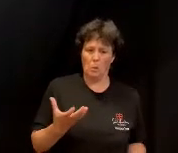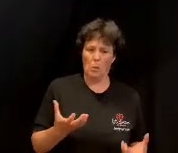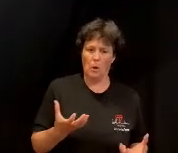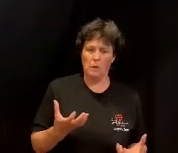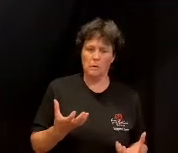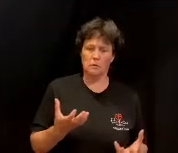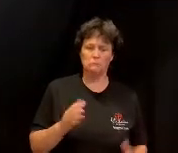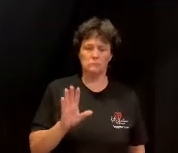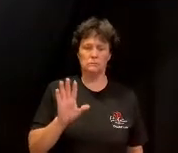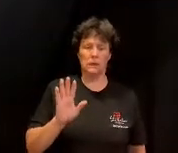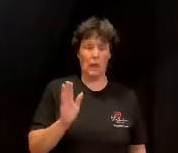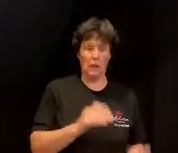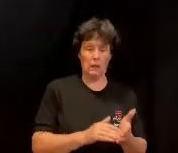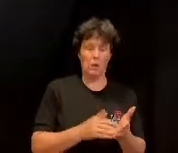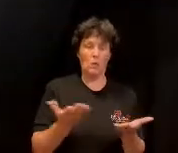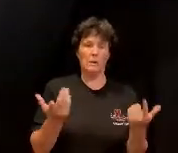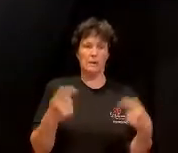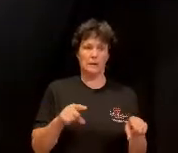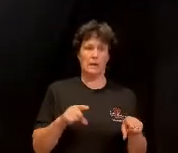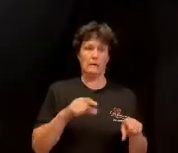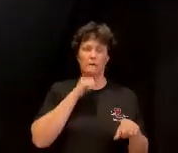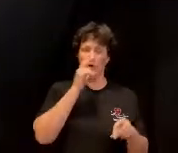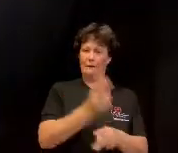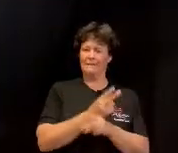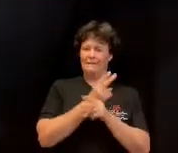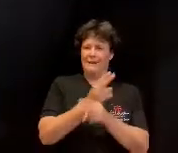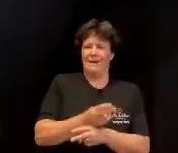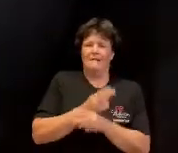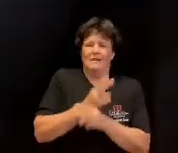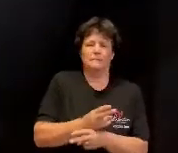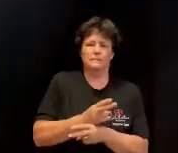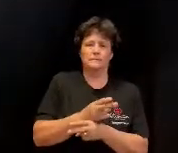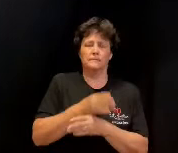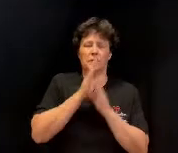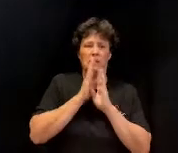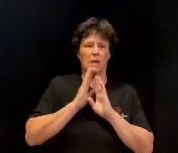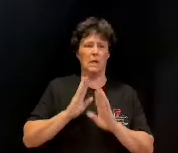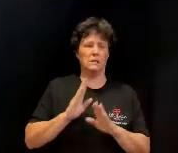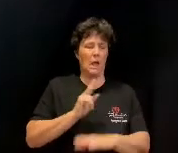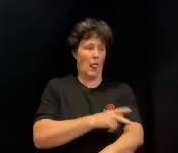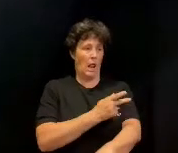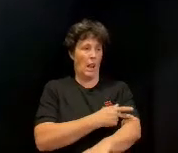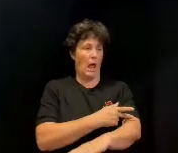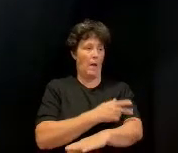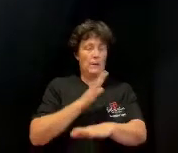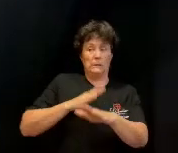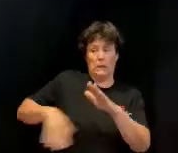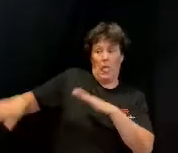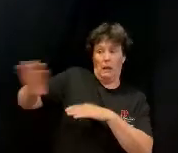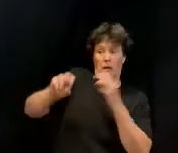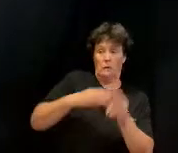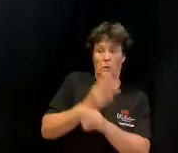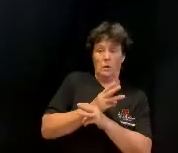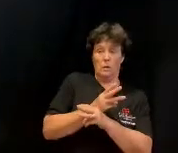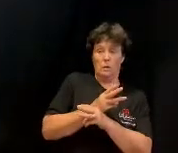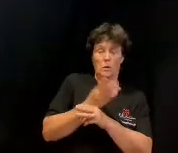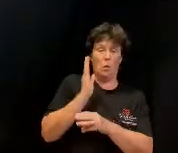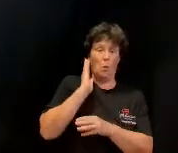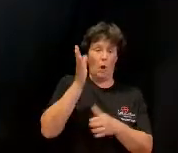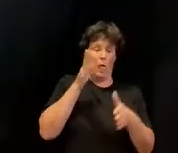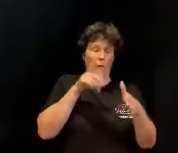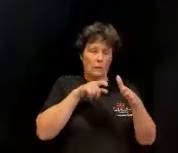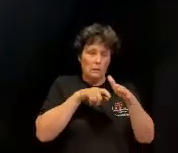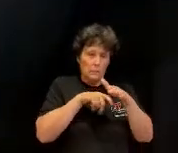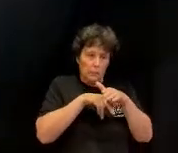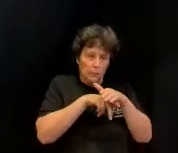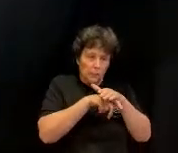Now again, what's happening if you don't watch out? The silencing of the lambs out there will creep its way inside the church, and